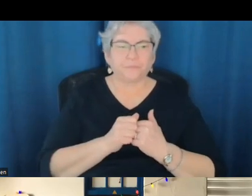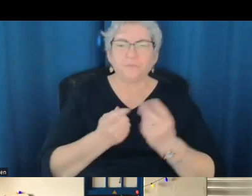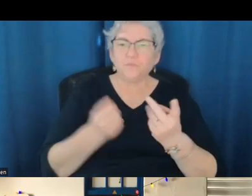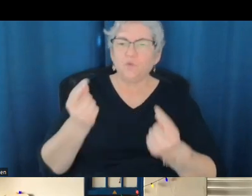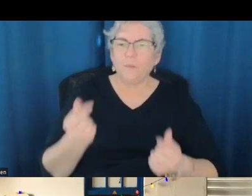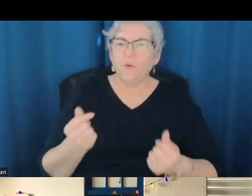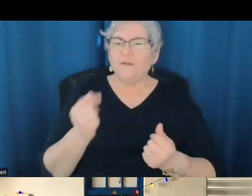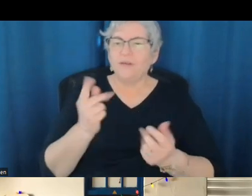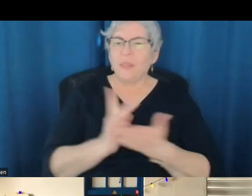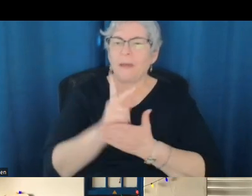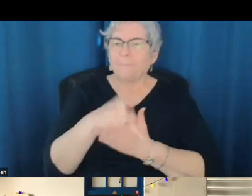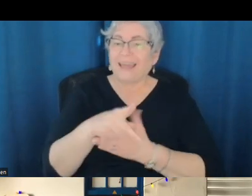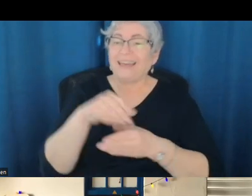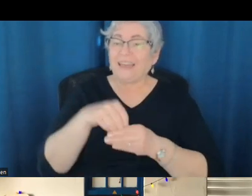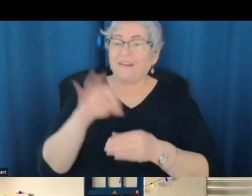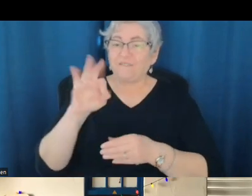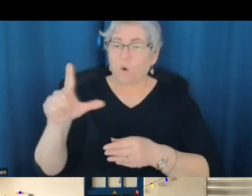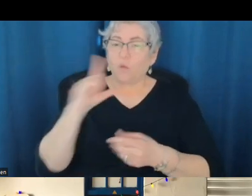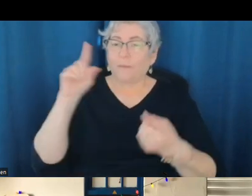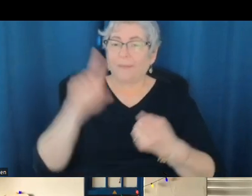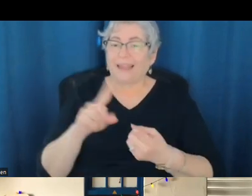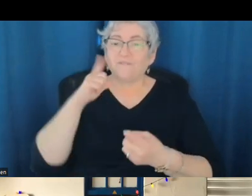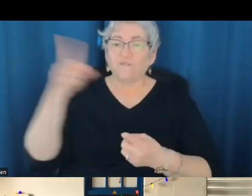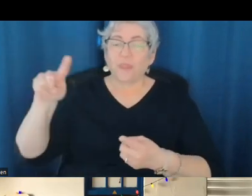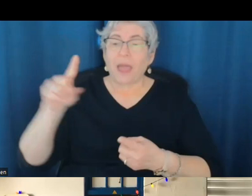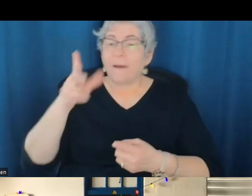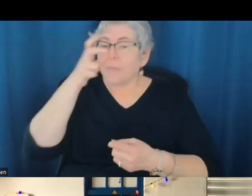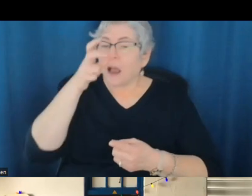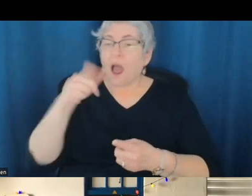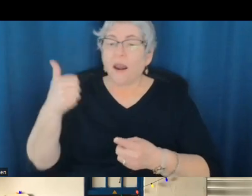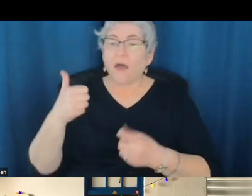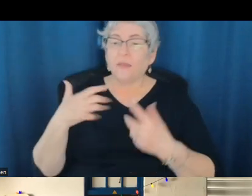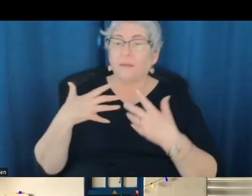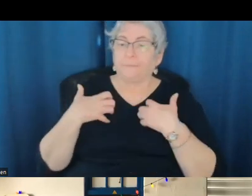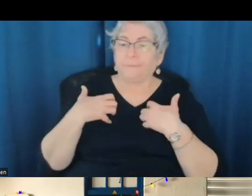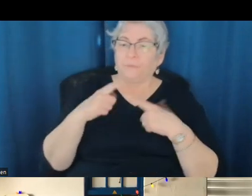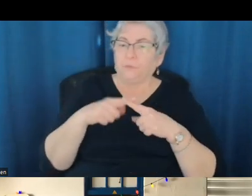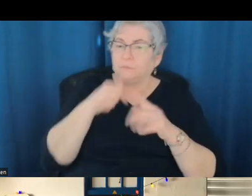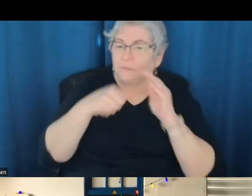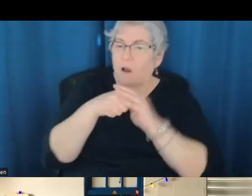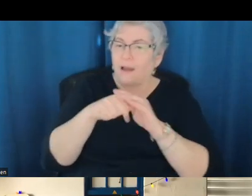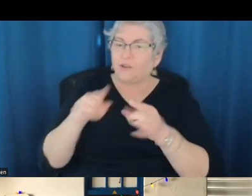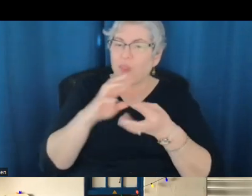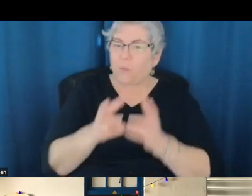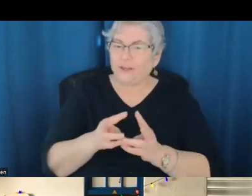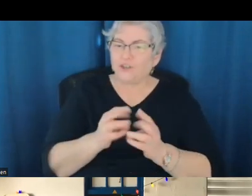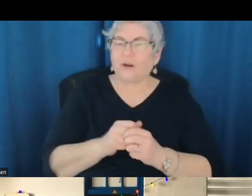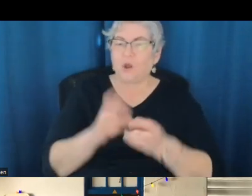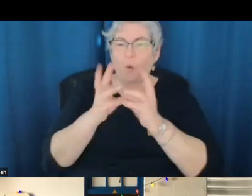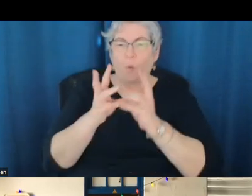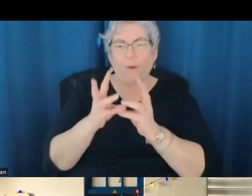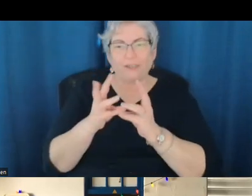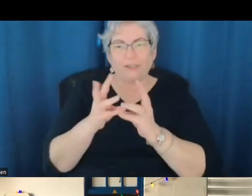Removing the plant material in the fall reduces places for beneficial insects and other wildlife to overwinter. Winter interest